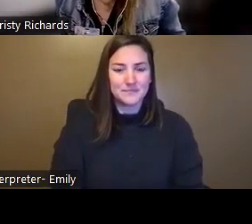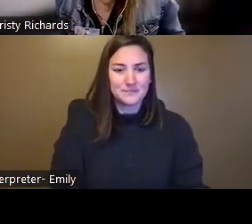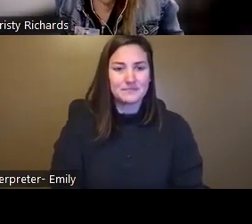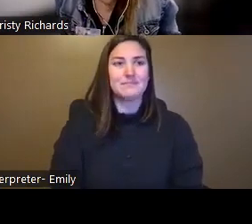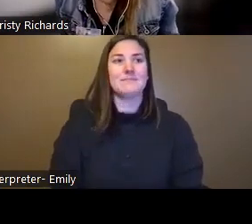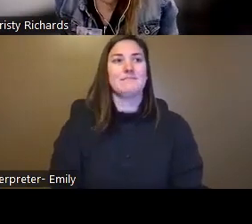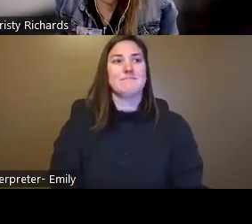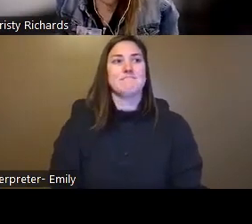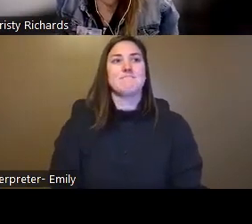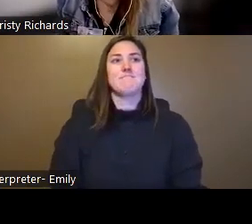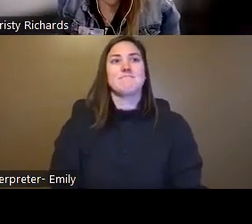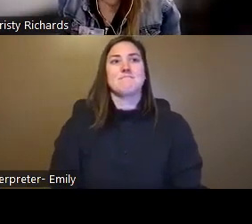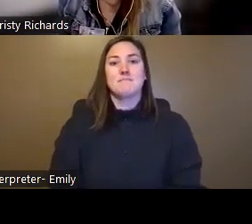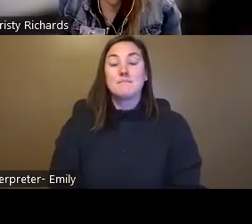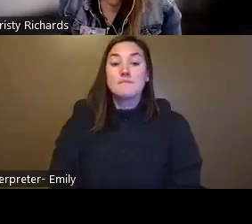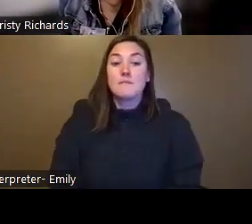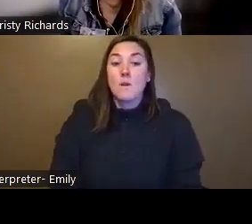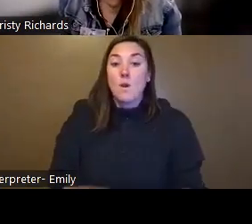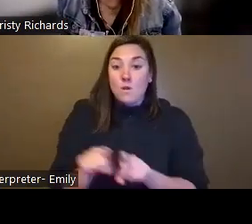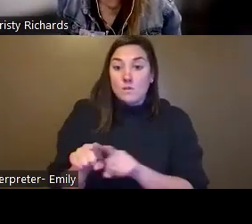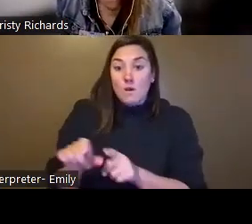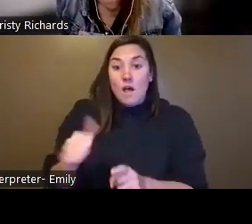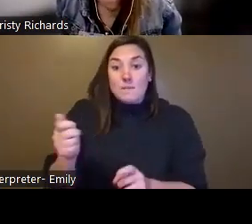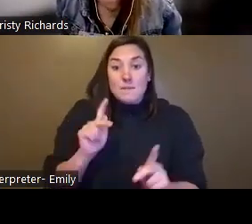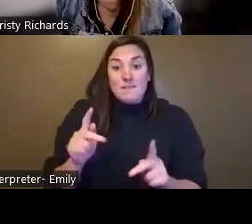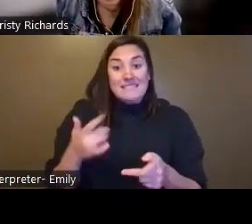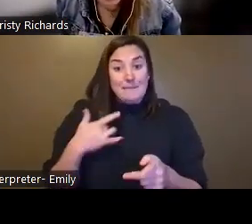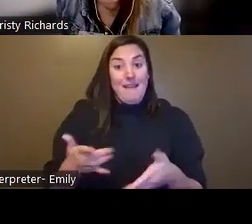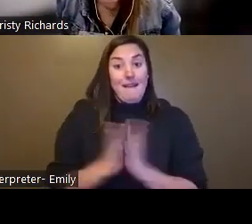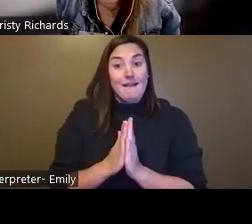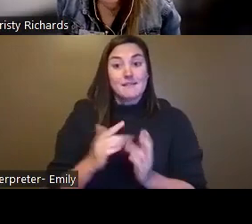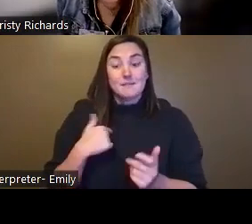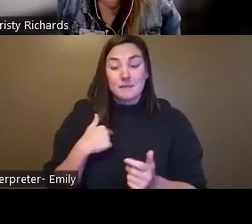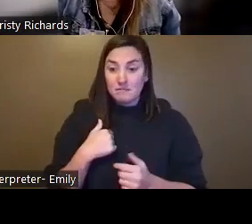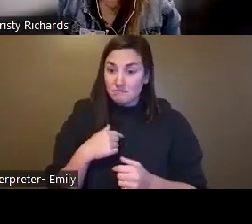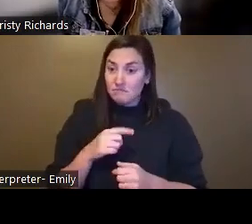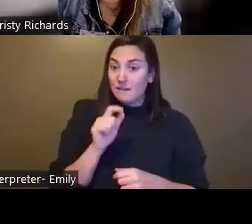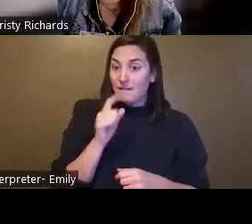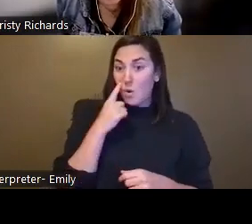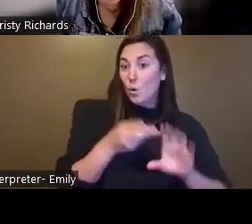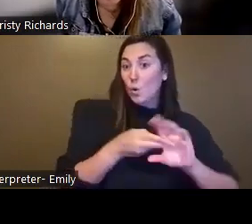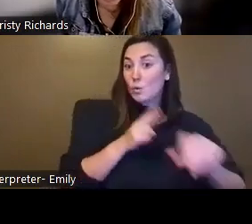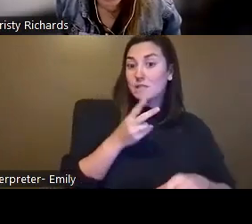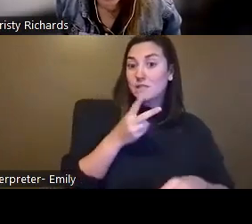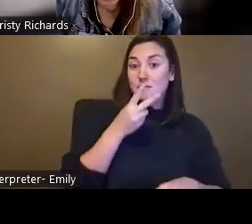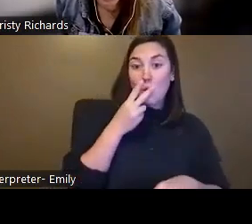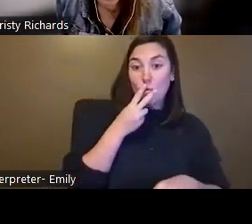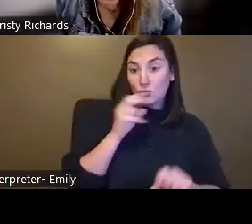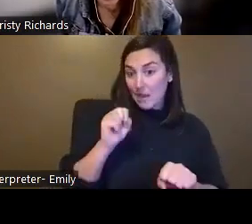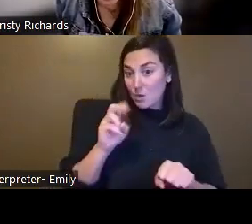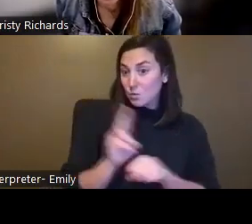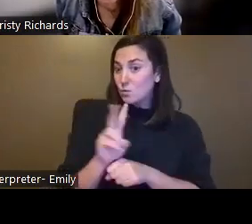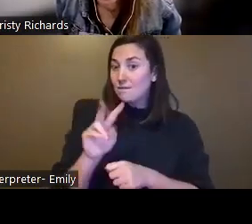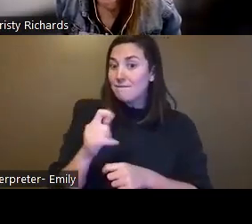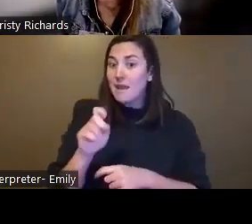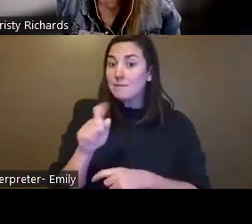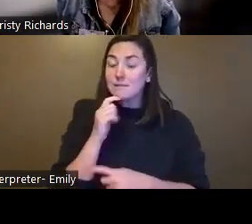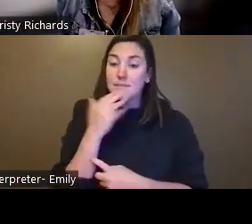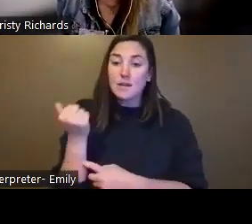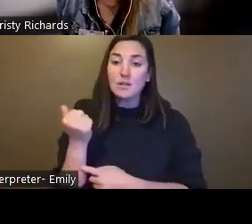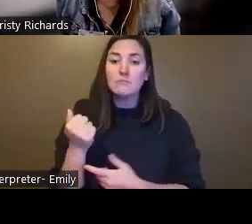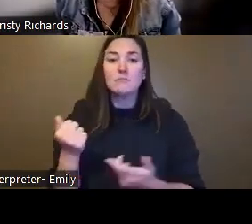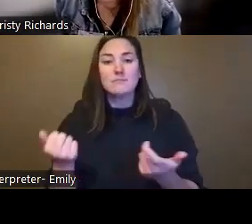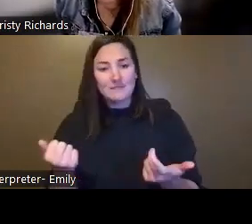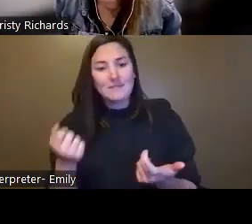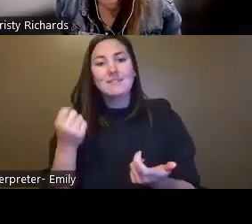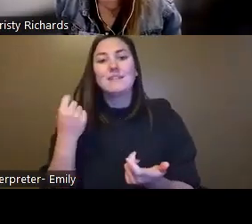One of the questions that I receive frequently is if vapes can be used to quit smoking. And data indicates that the most new users aren't buying